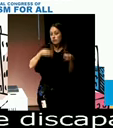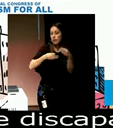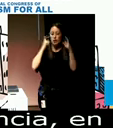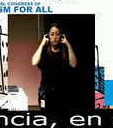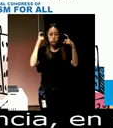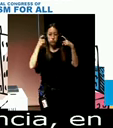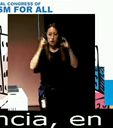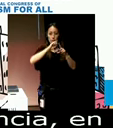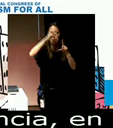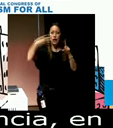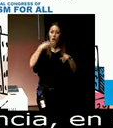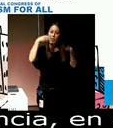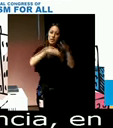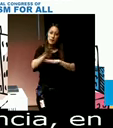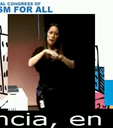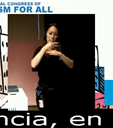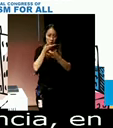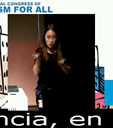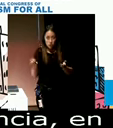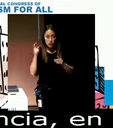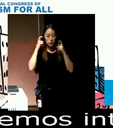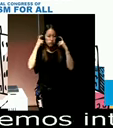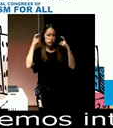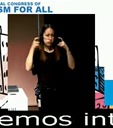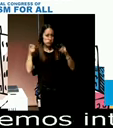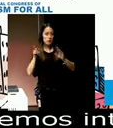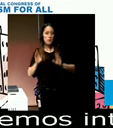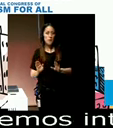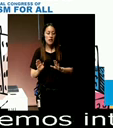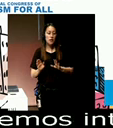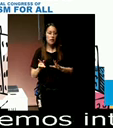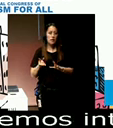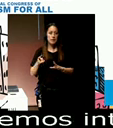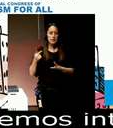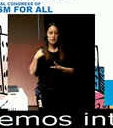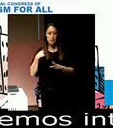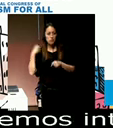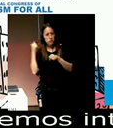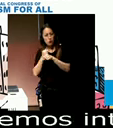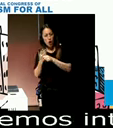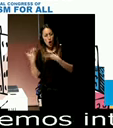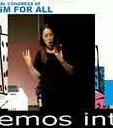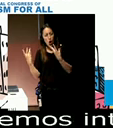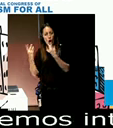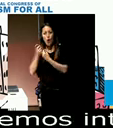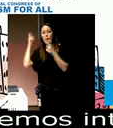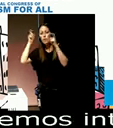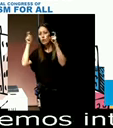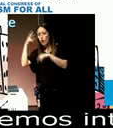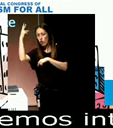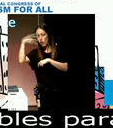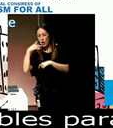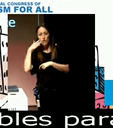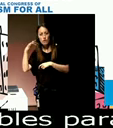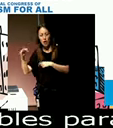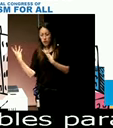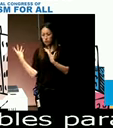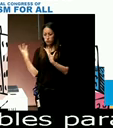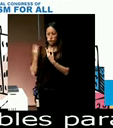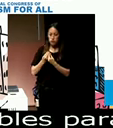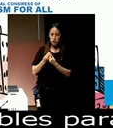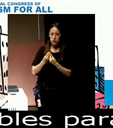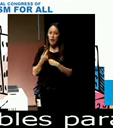However, working with a blind professor in France, we choose to create a specific interface for blind